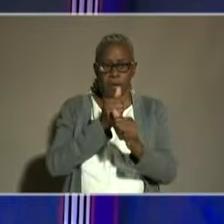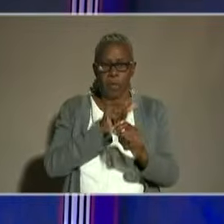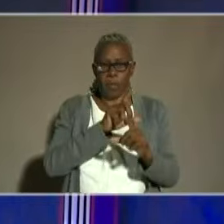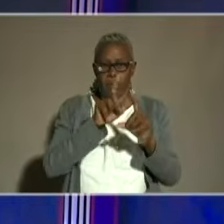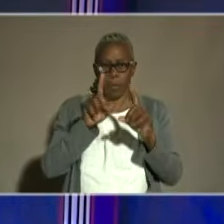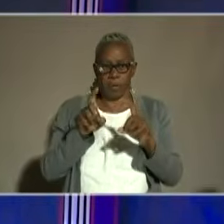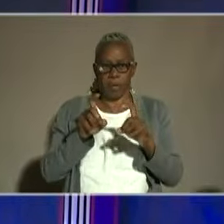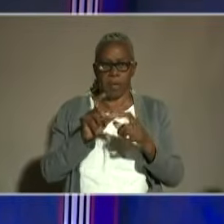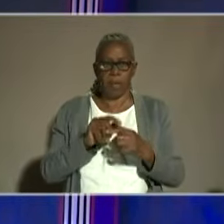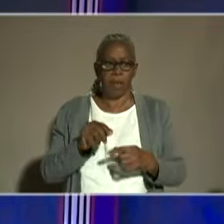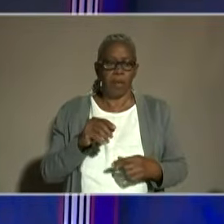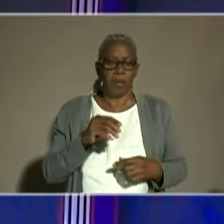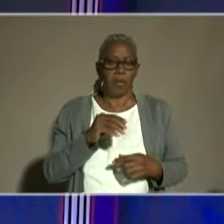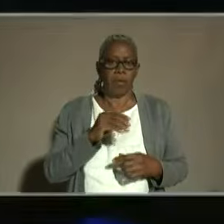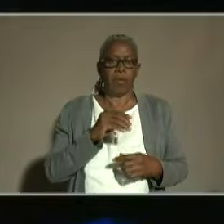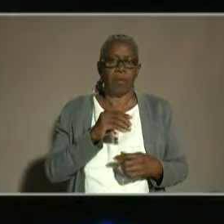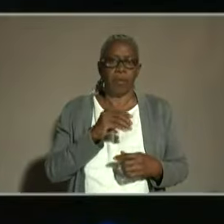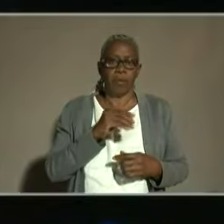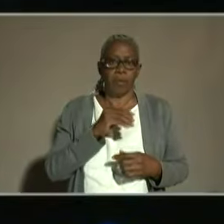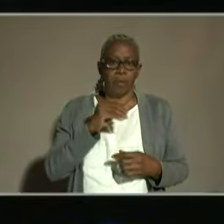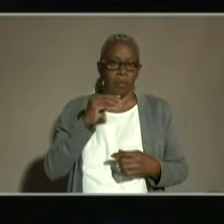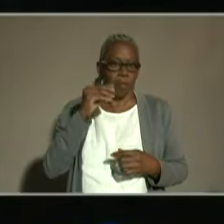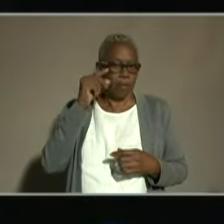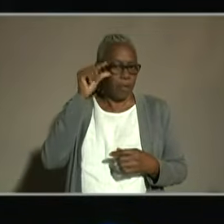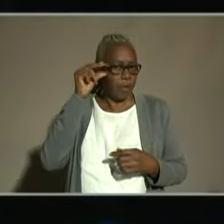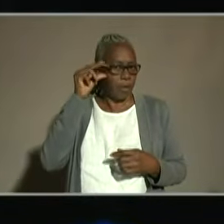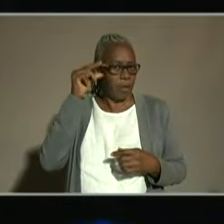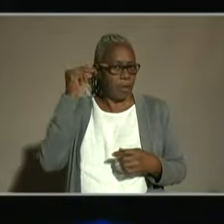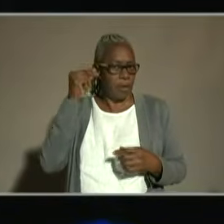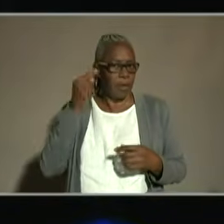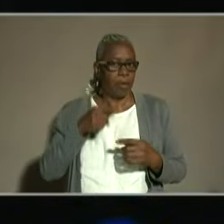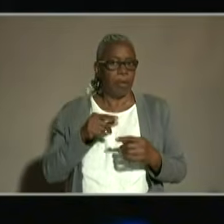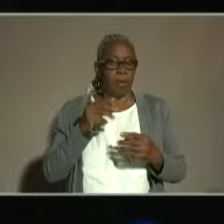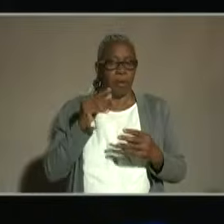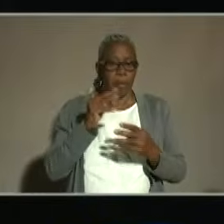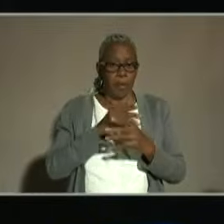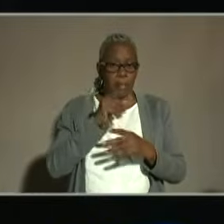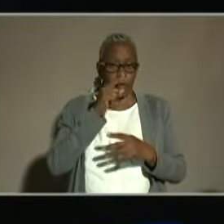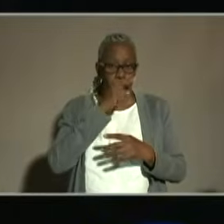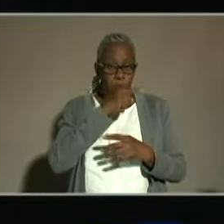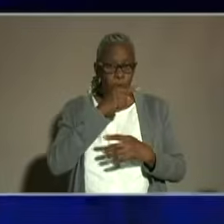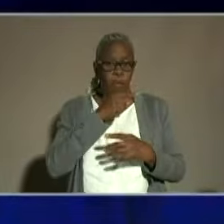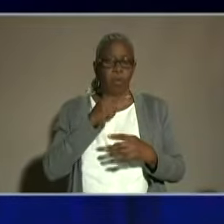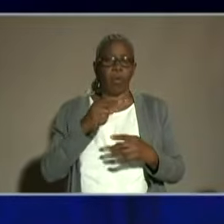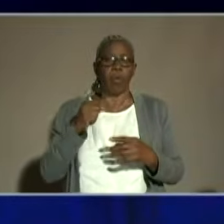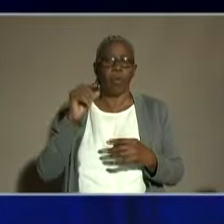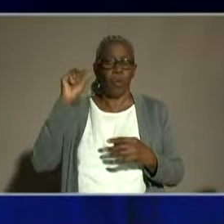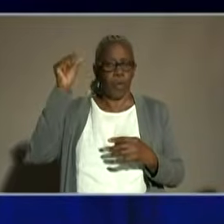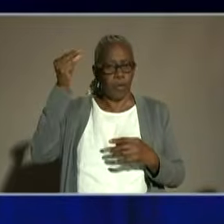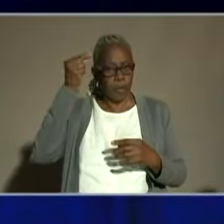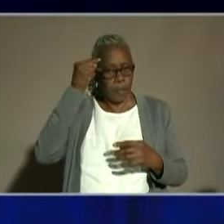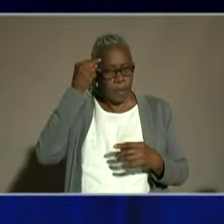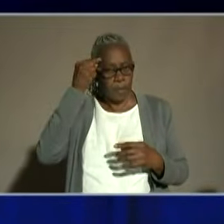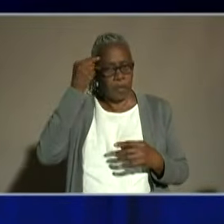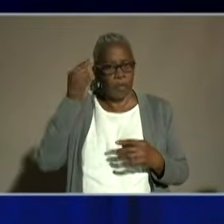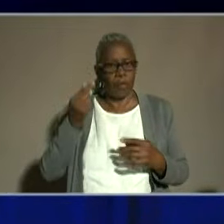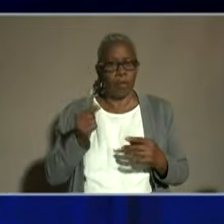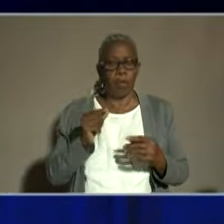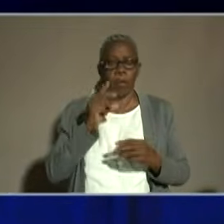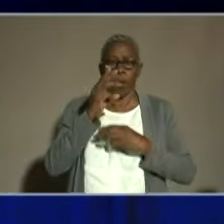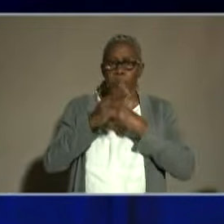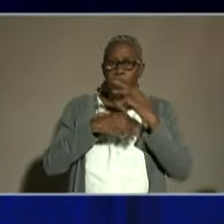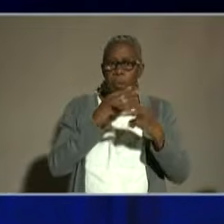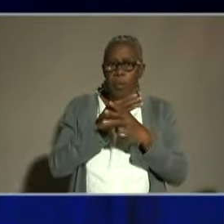Andrew Holness. Dr. Holness, on the matter of your government's hostility towards accountability institutions, in a world